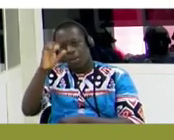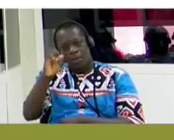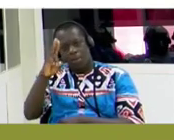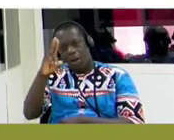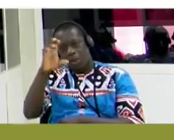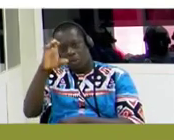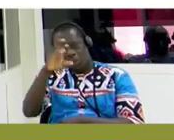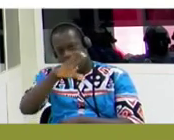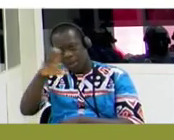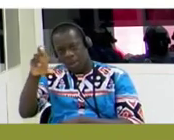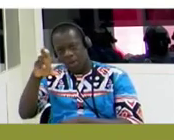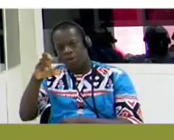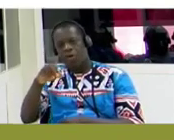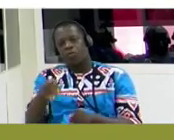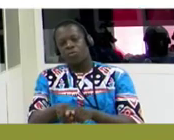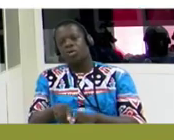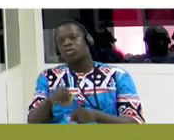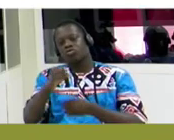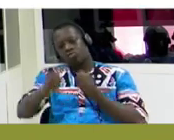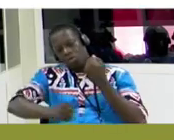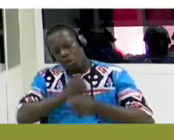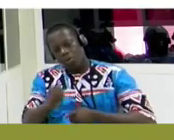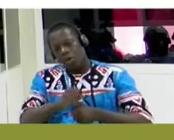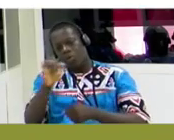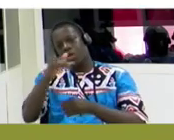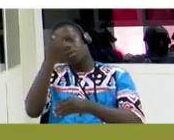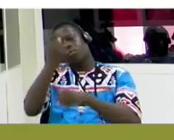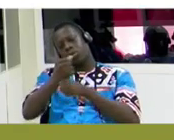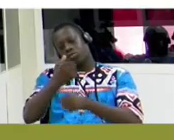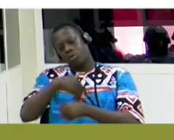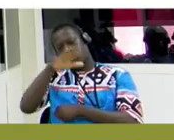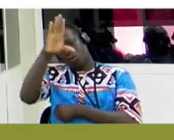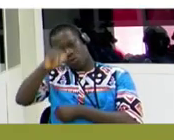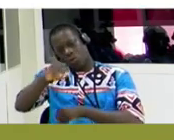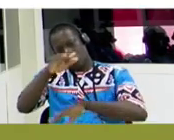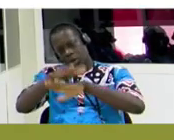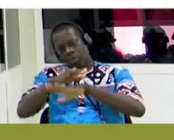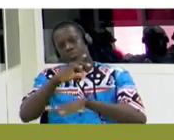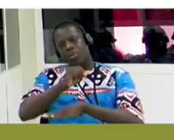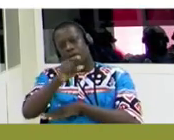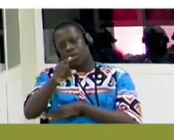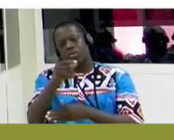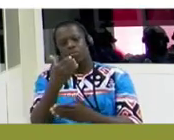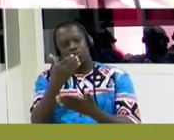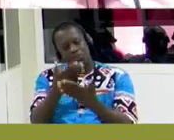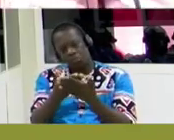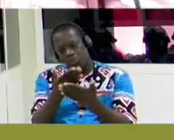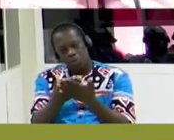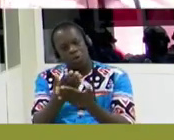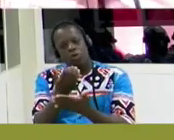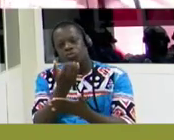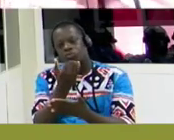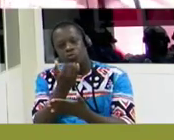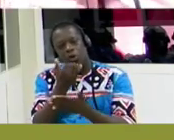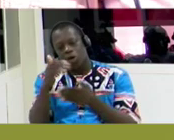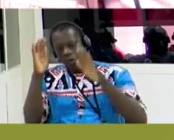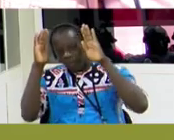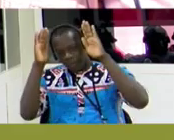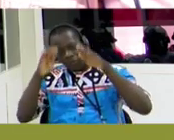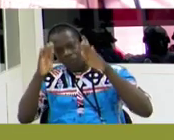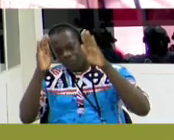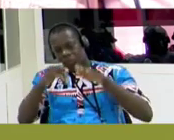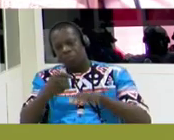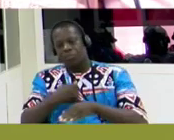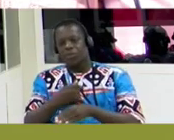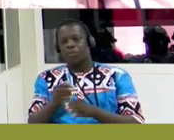him. Definitely, I'm regretting it. For him to apologize me, to forgive me, sorry. Who do